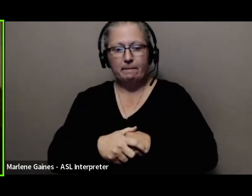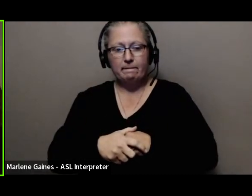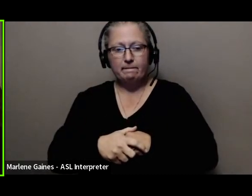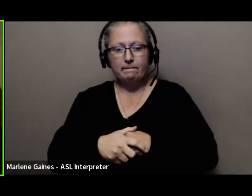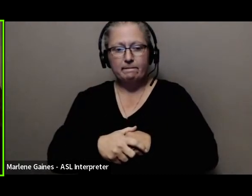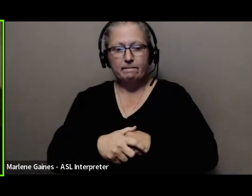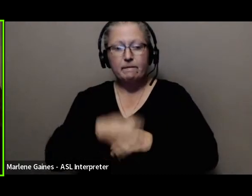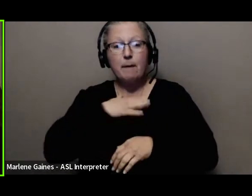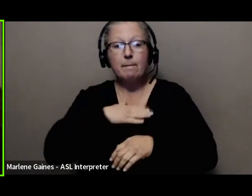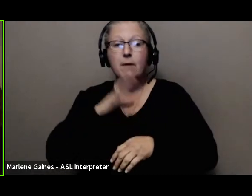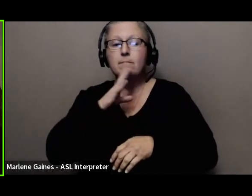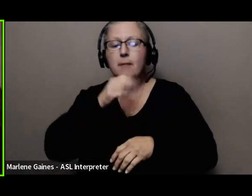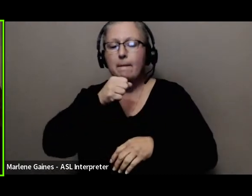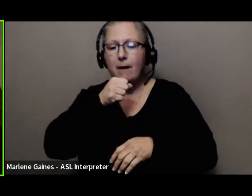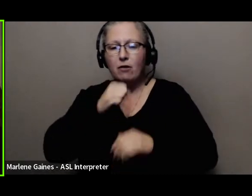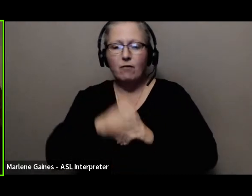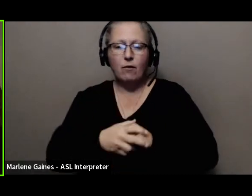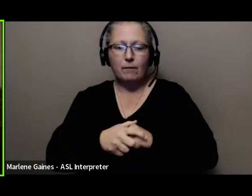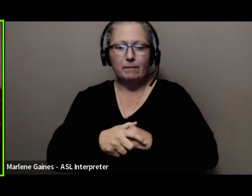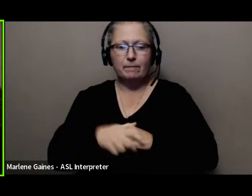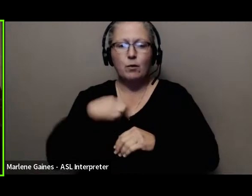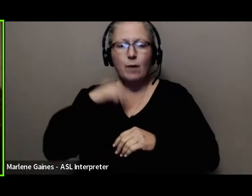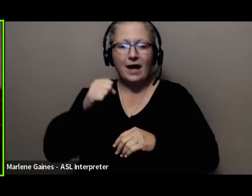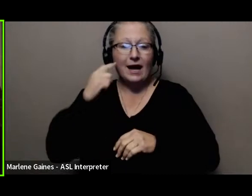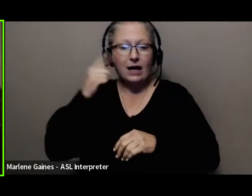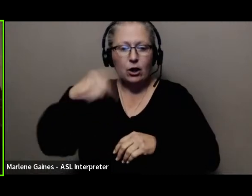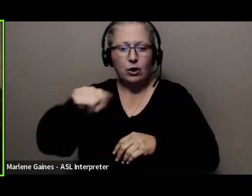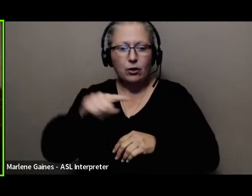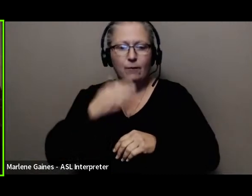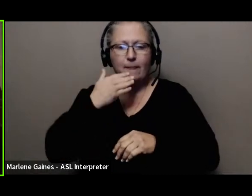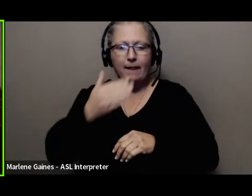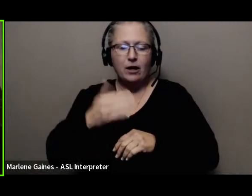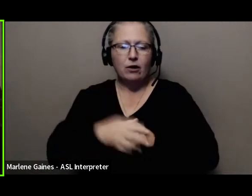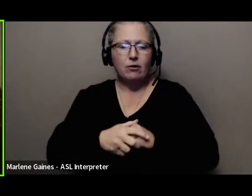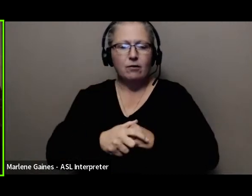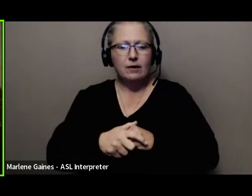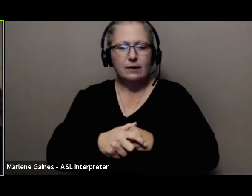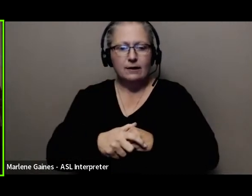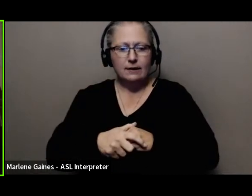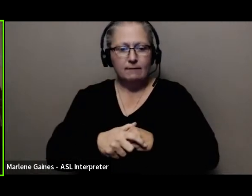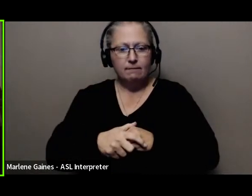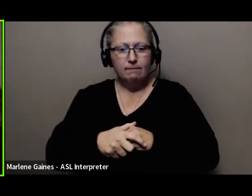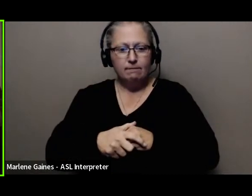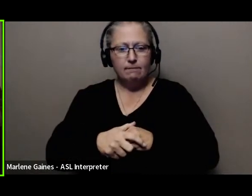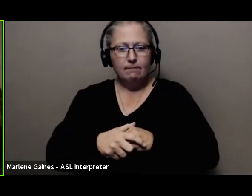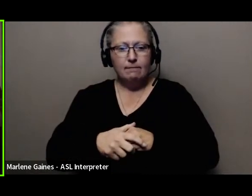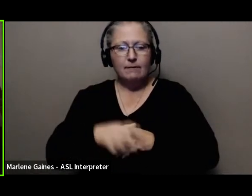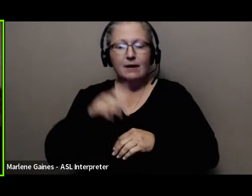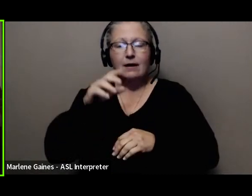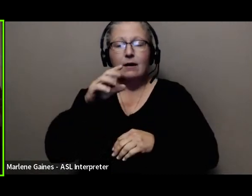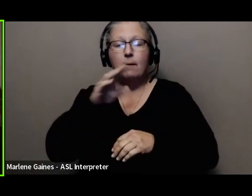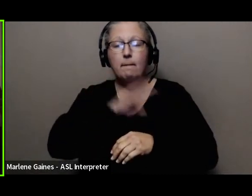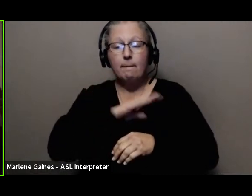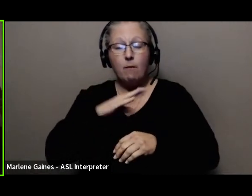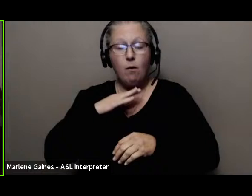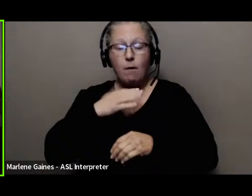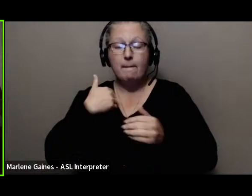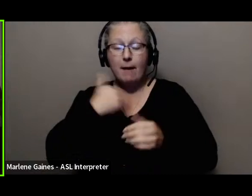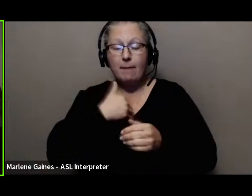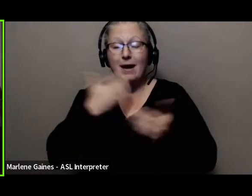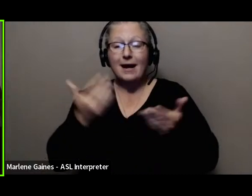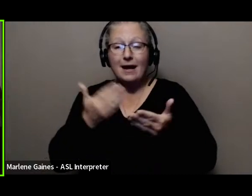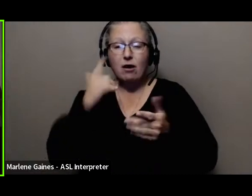Yes, and please speak into the microphone so we can hear you. Thank you. Dear board members, we're here